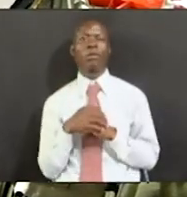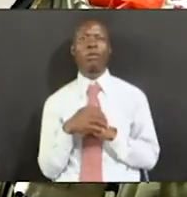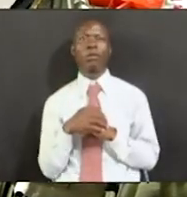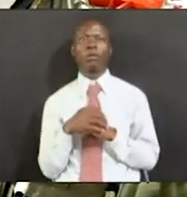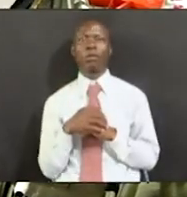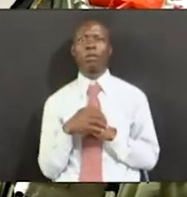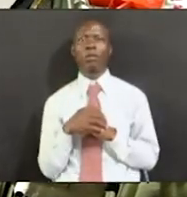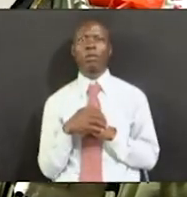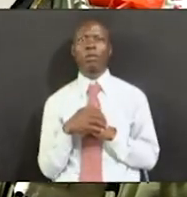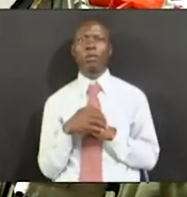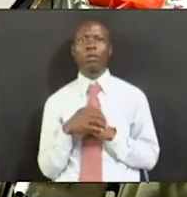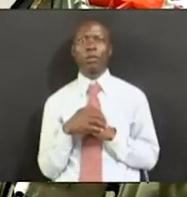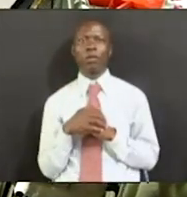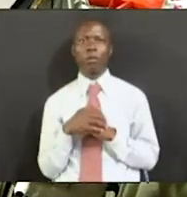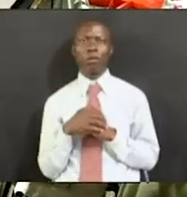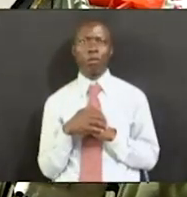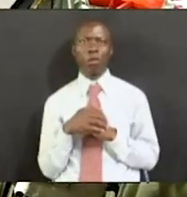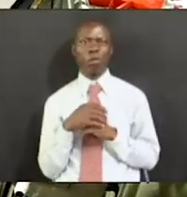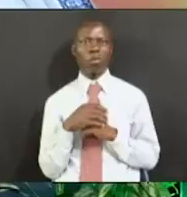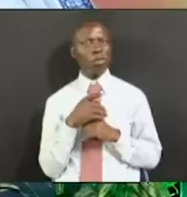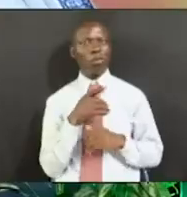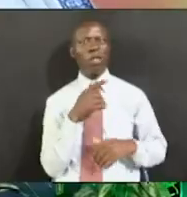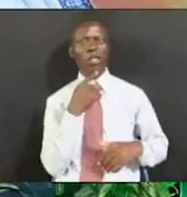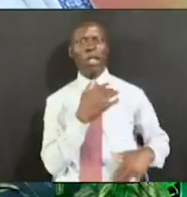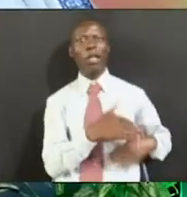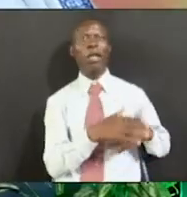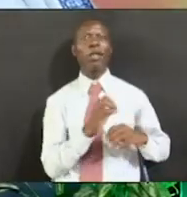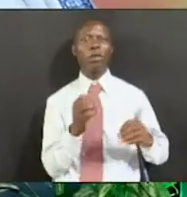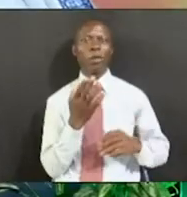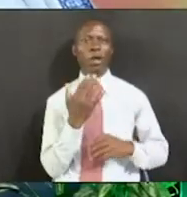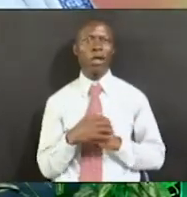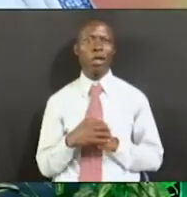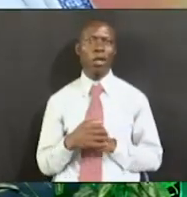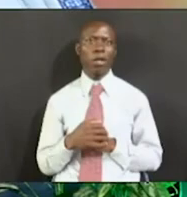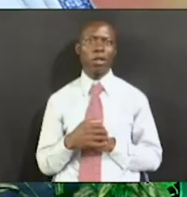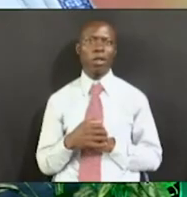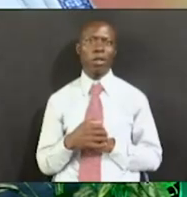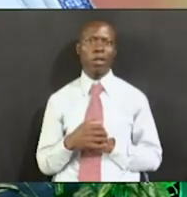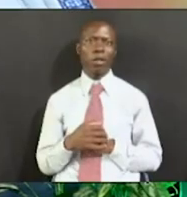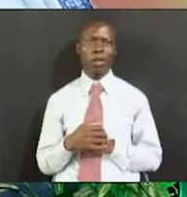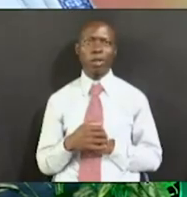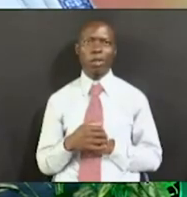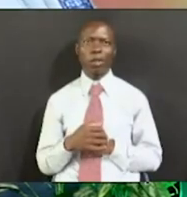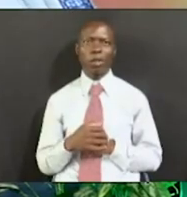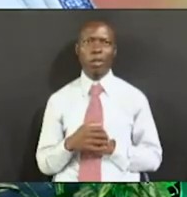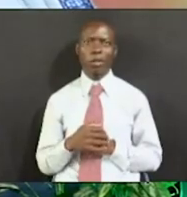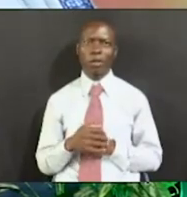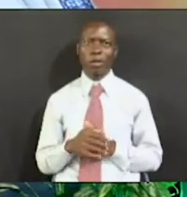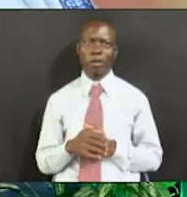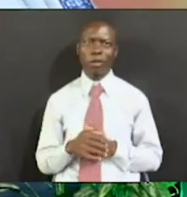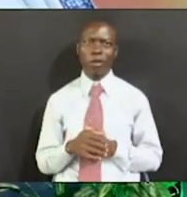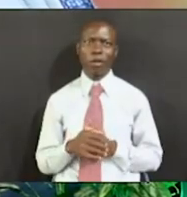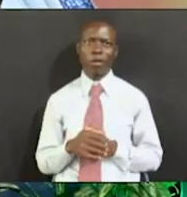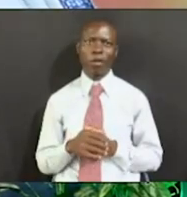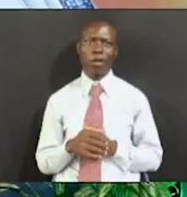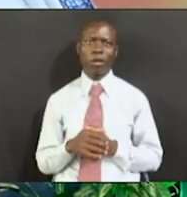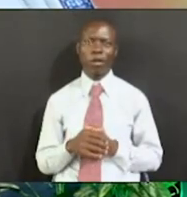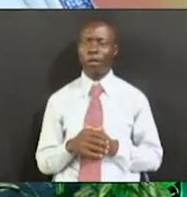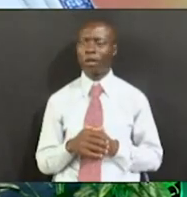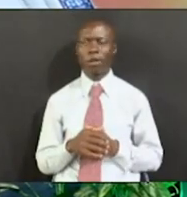This awaking up is not very powerful. You are sleeping, it is heavy. Eh?